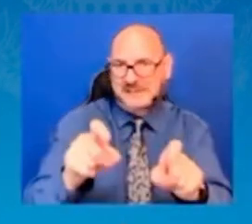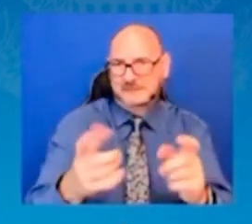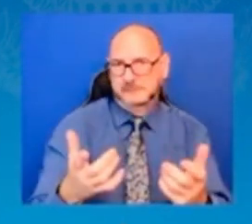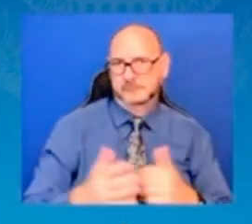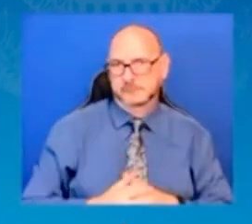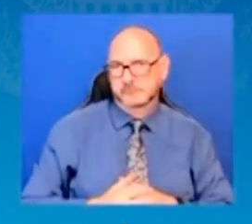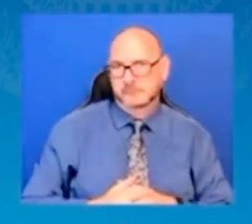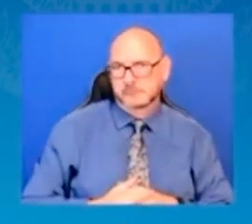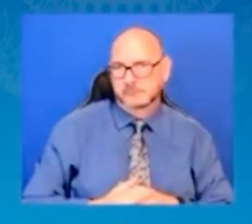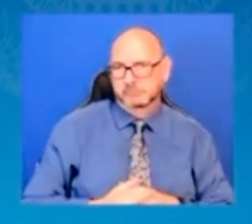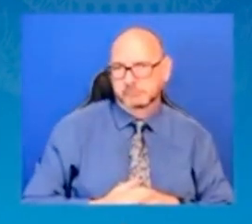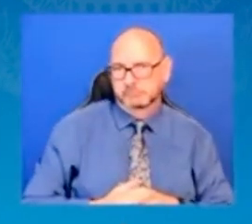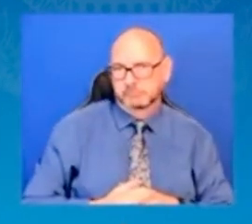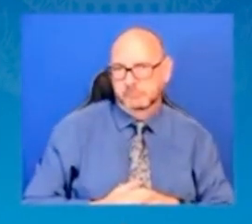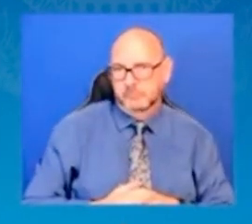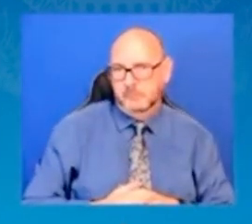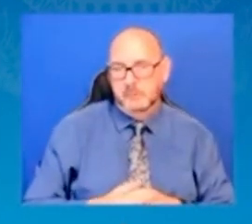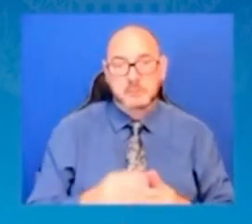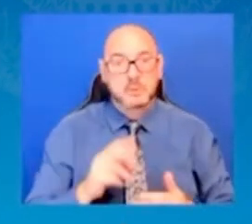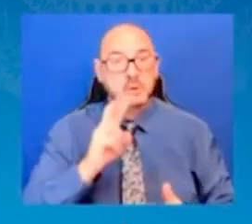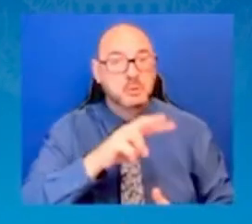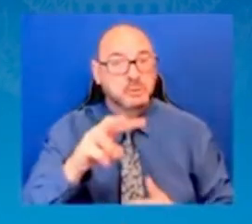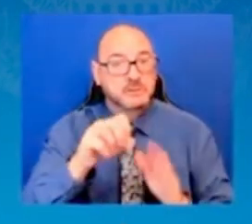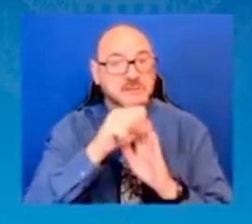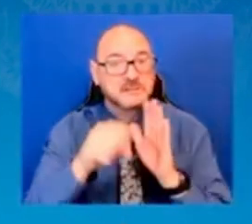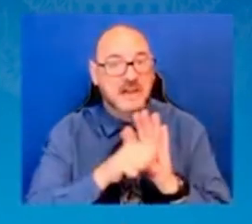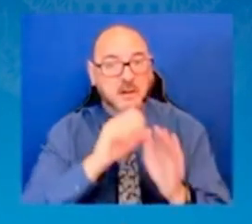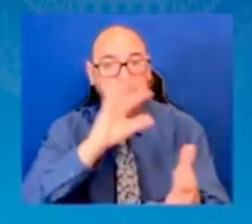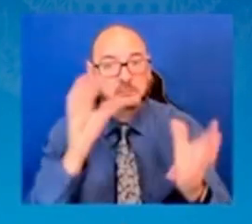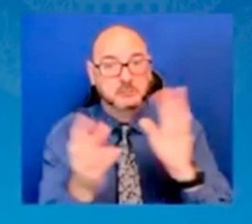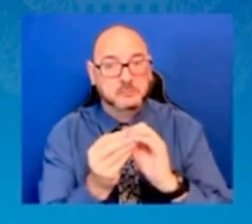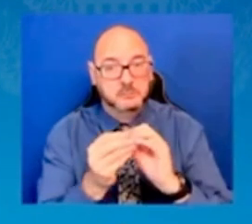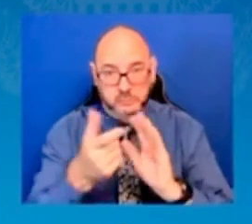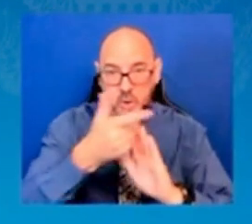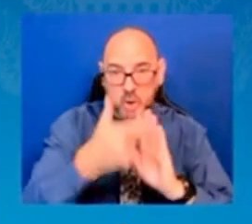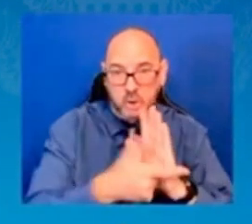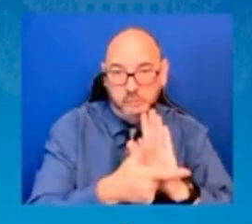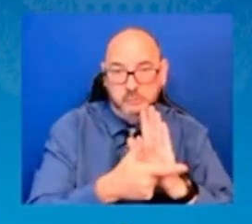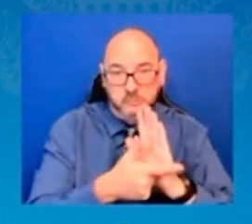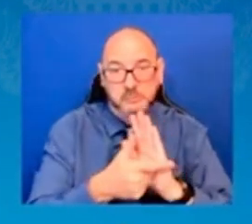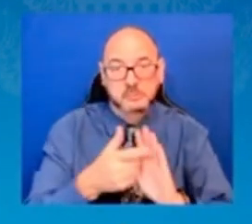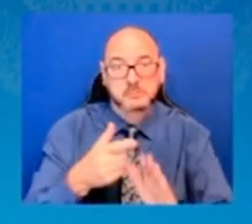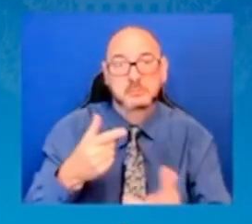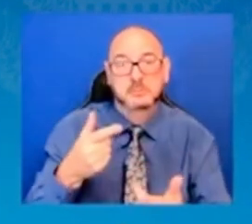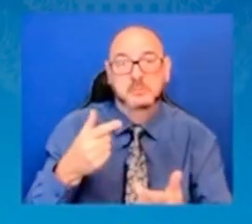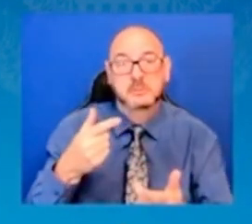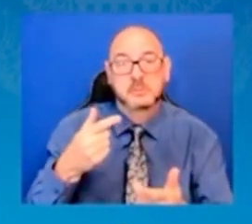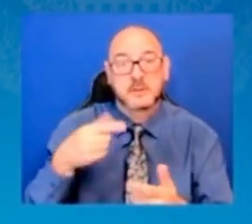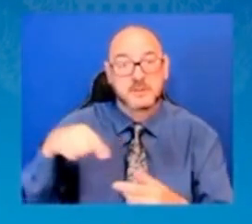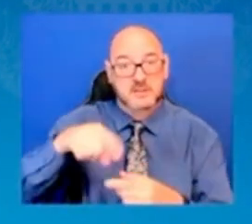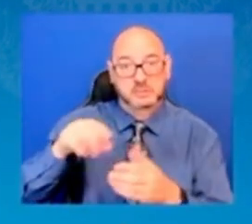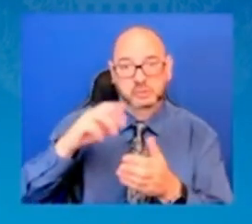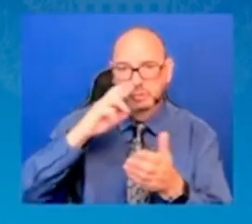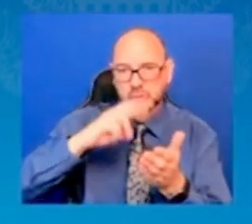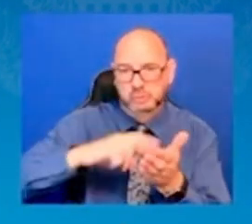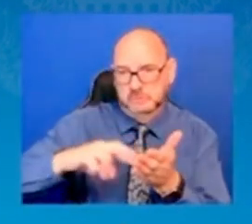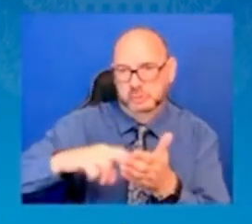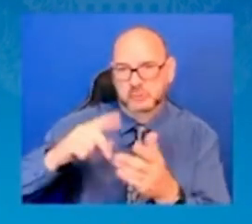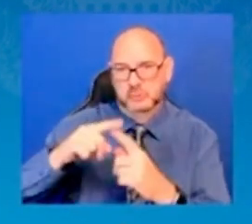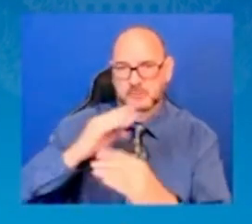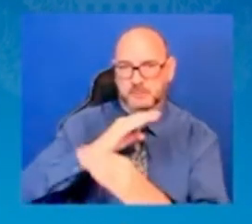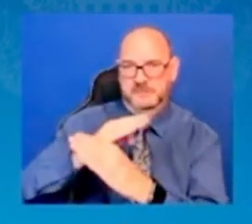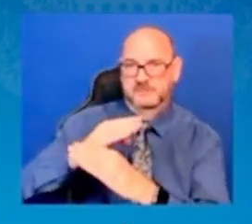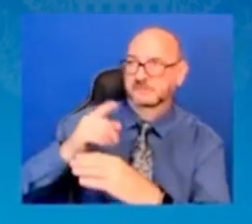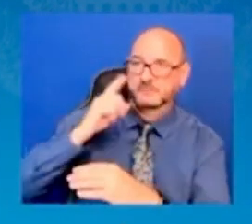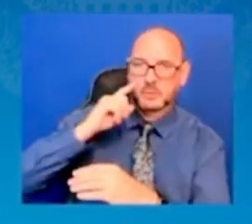22 state attorneys general wrote to the FDA and threatened to enforce state laws that might prevent millions of women